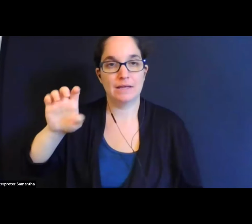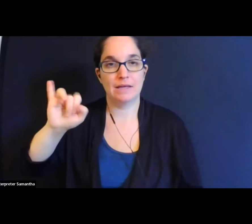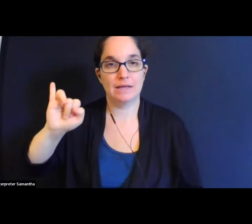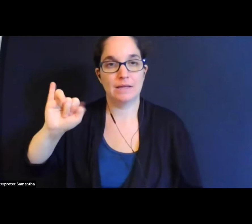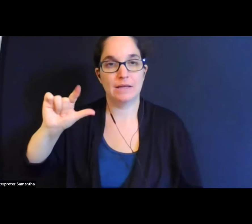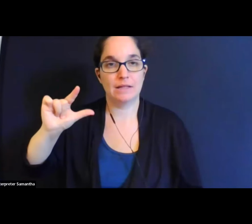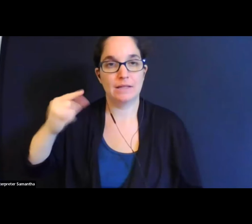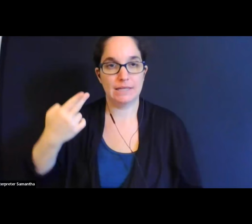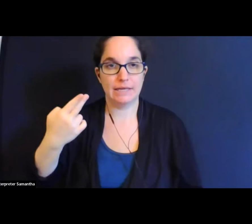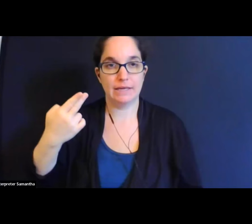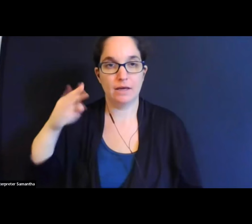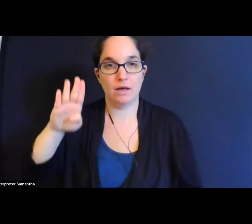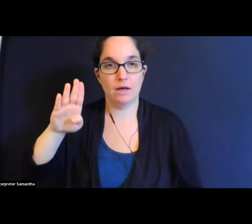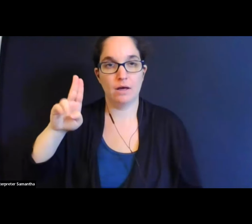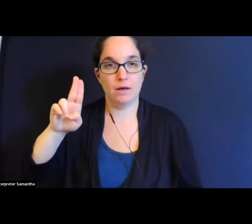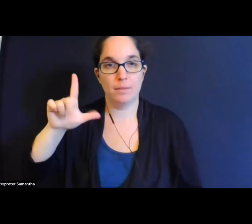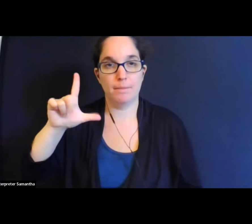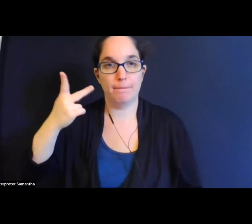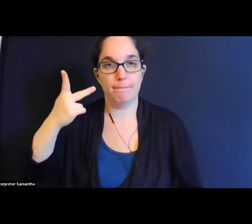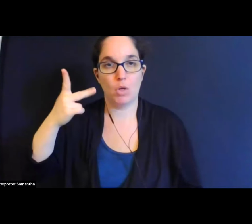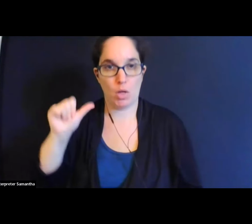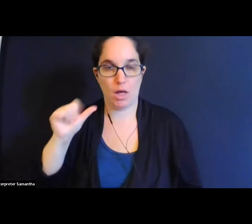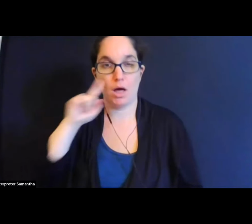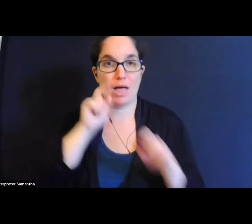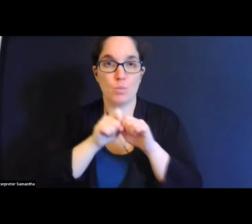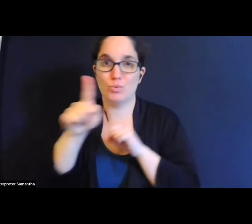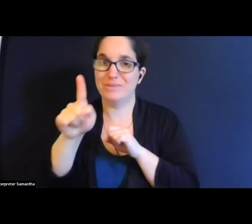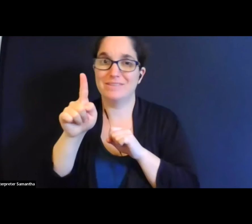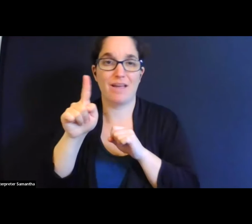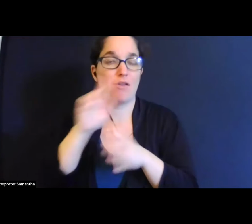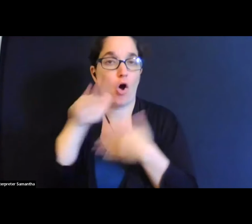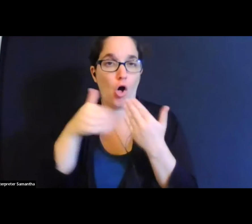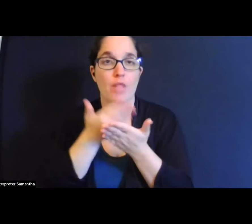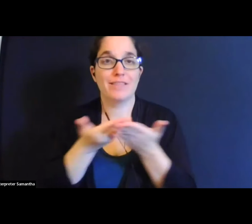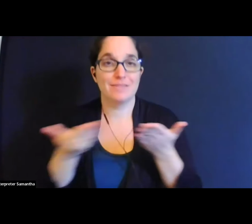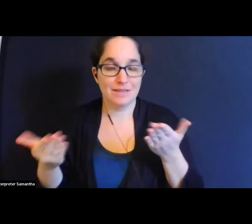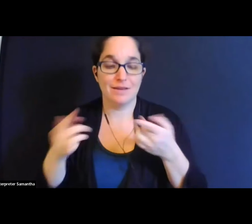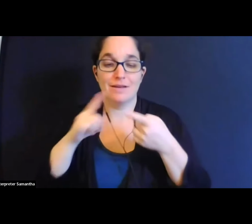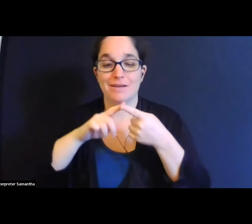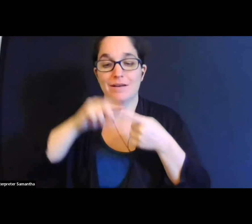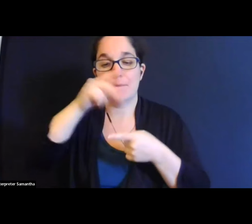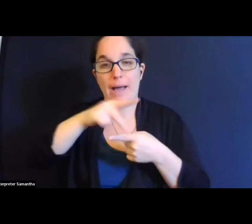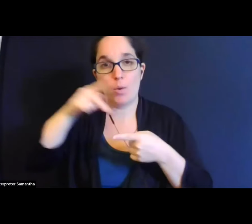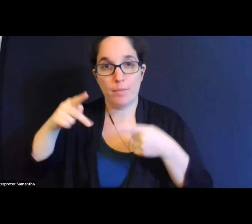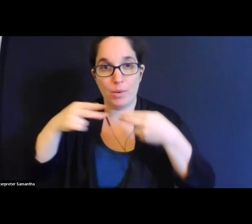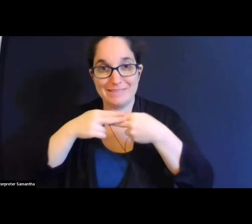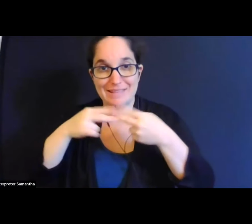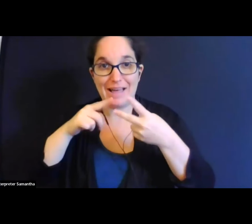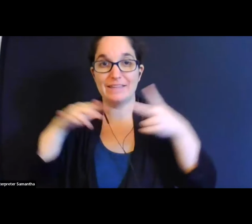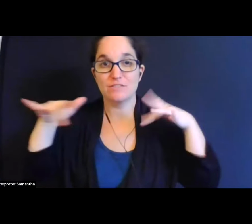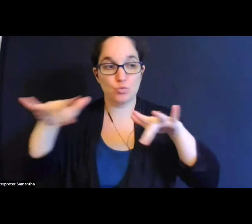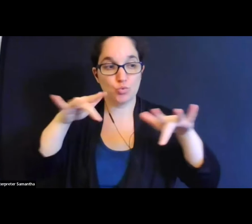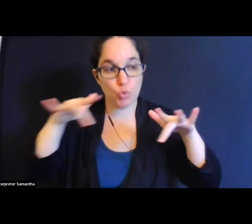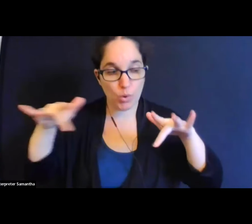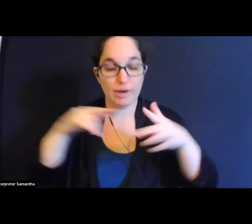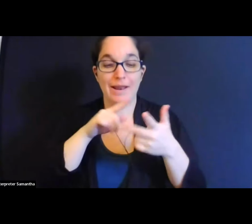and we'll make sure that we get you the material. Again, the presentation slides, the recording, and